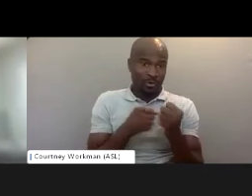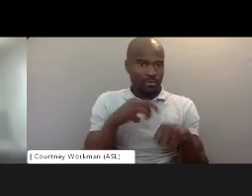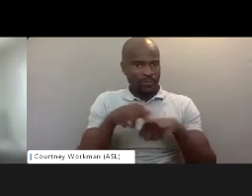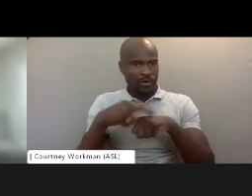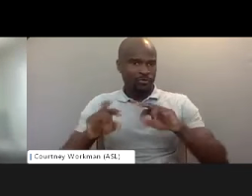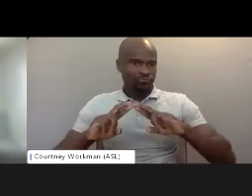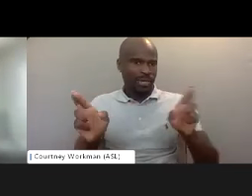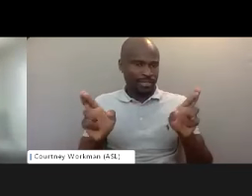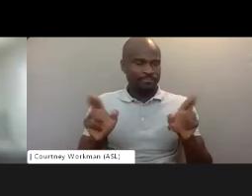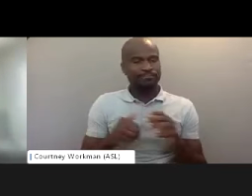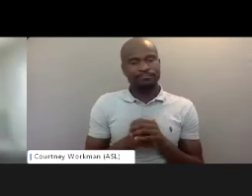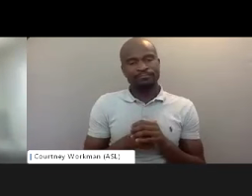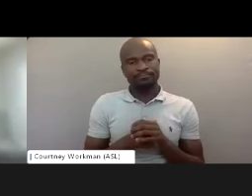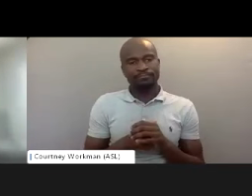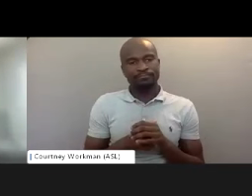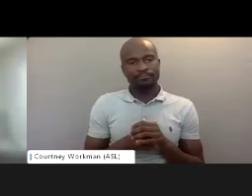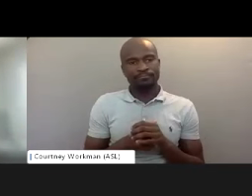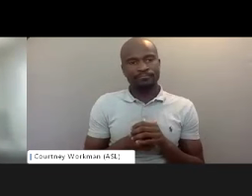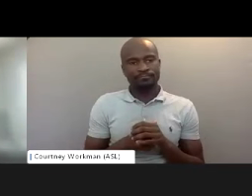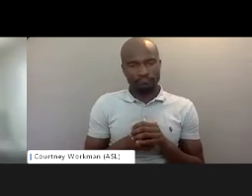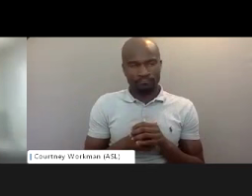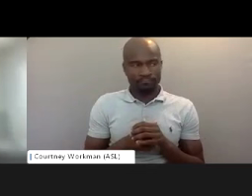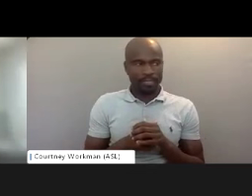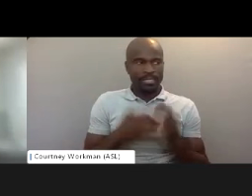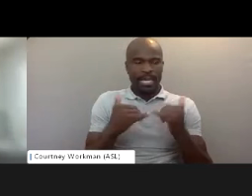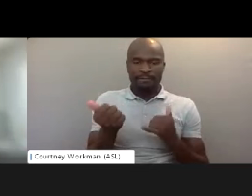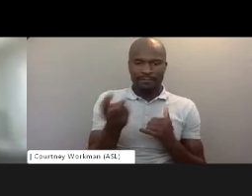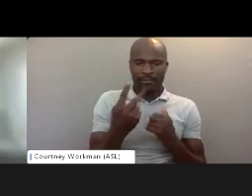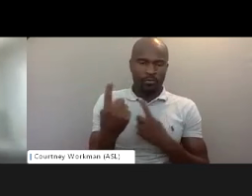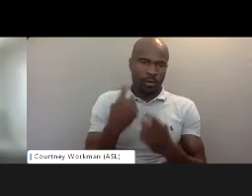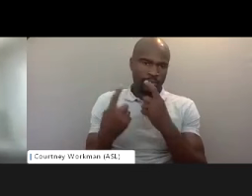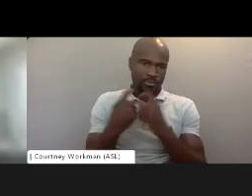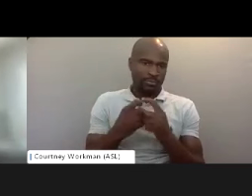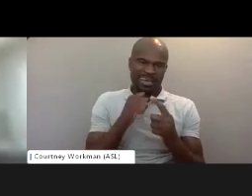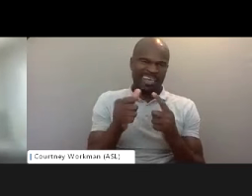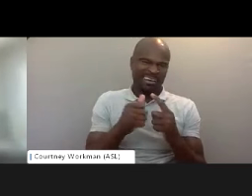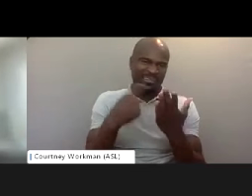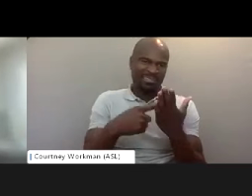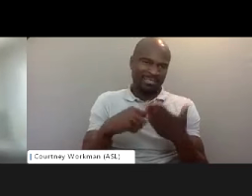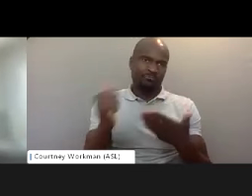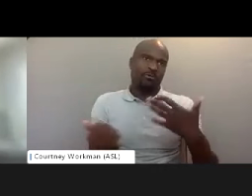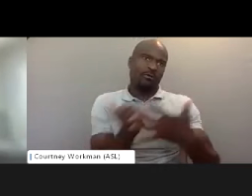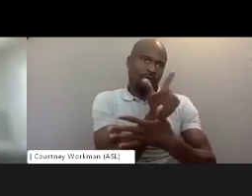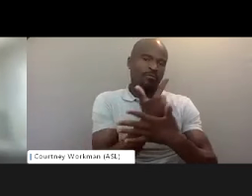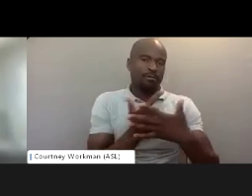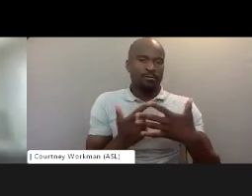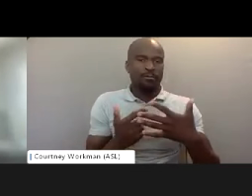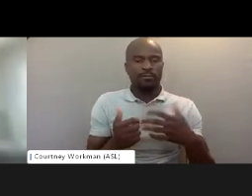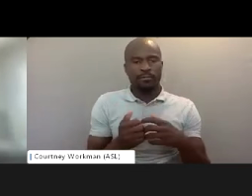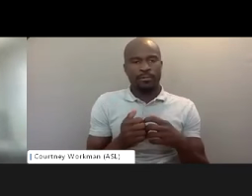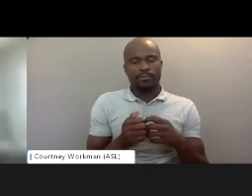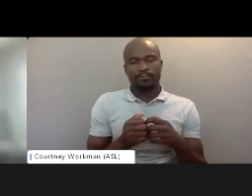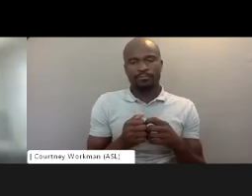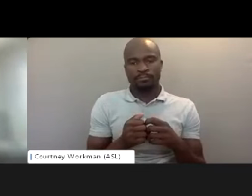slide. So just a couple questions. I'm not going to go through all of this for the sake of time, but you'll see in the slide deck. And